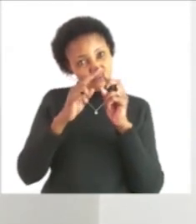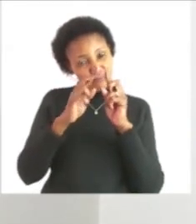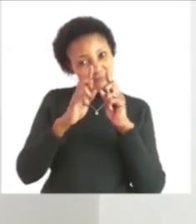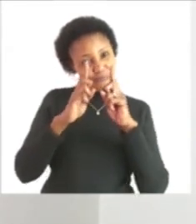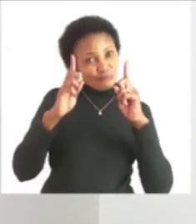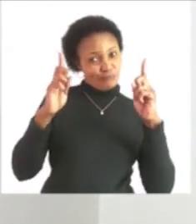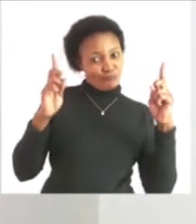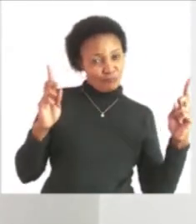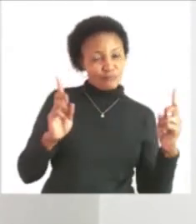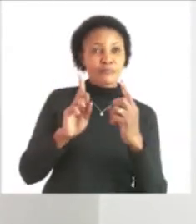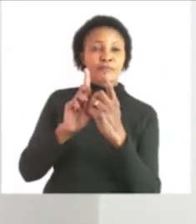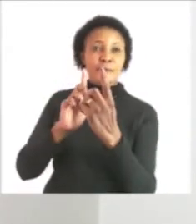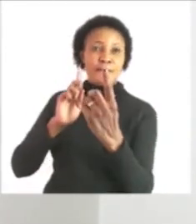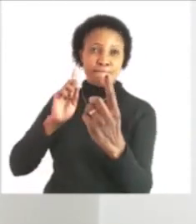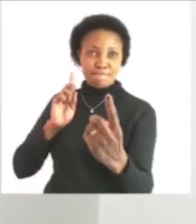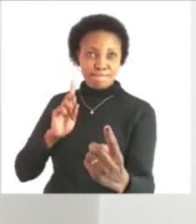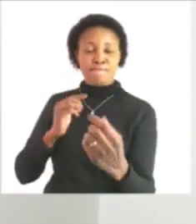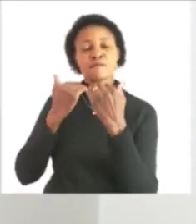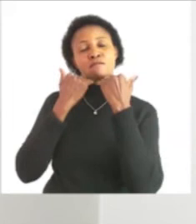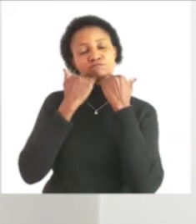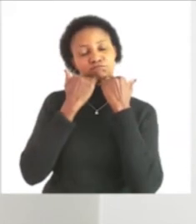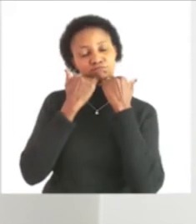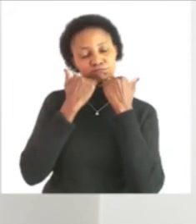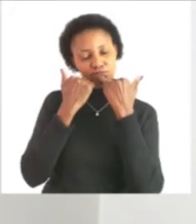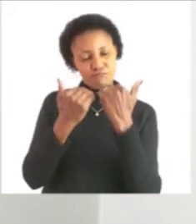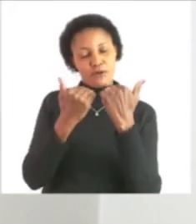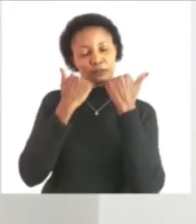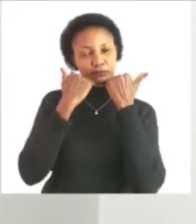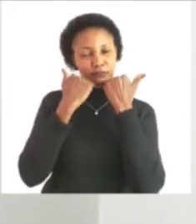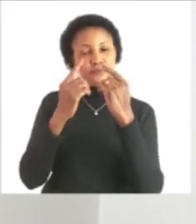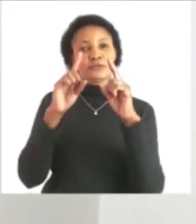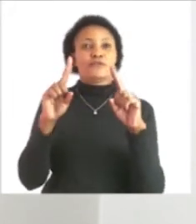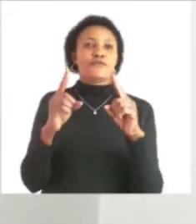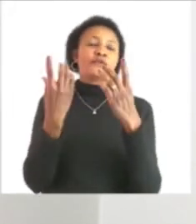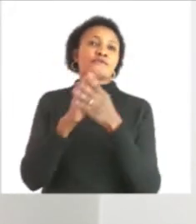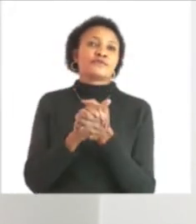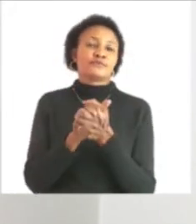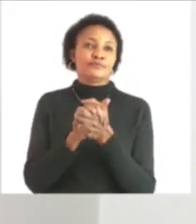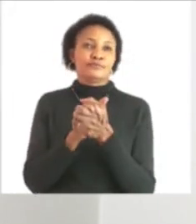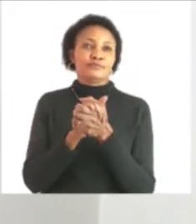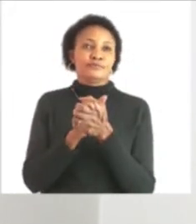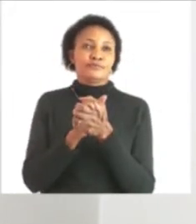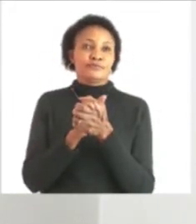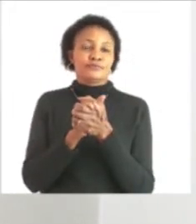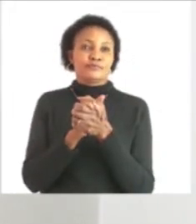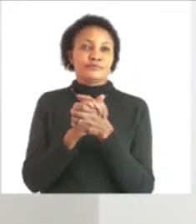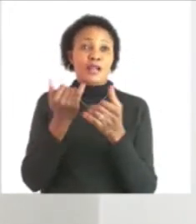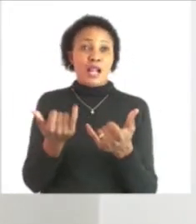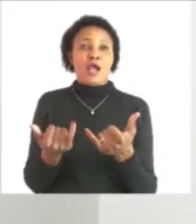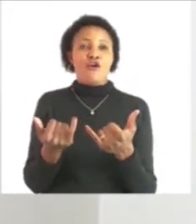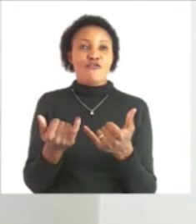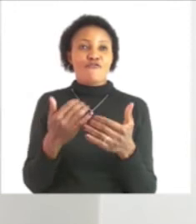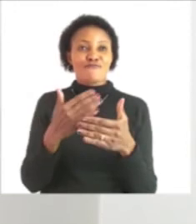distancing. Social distancing. Those are the most important parts of the day. Now,